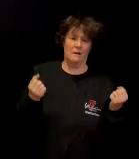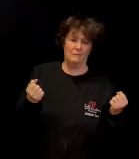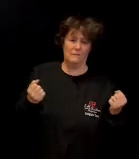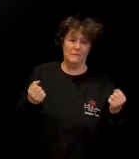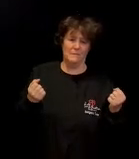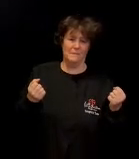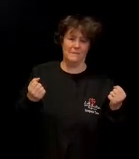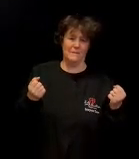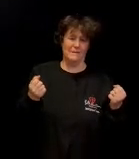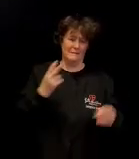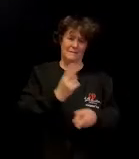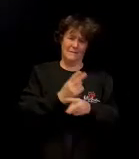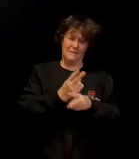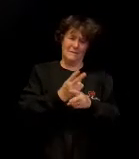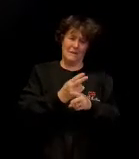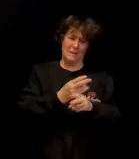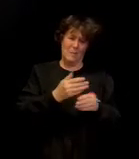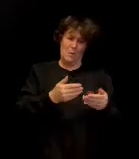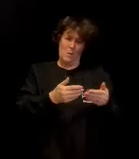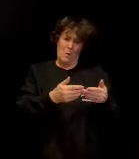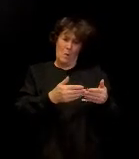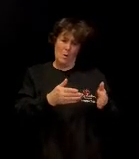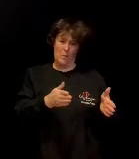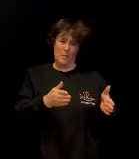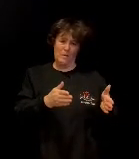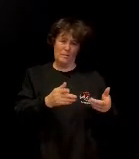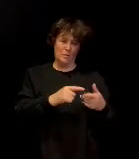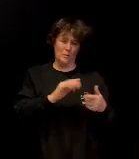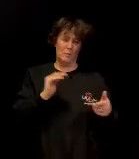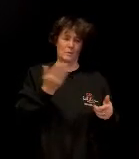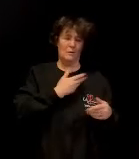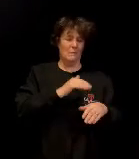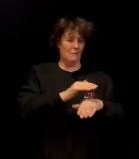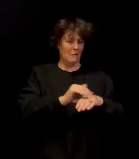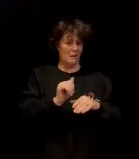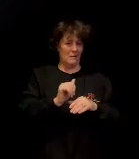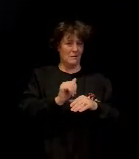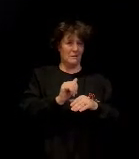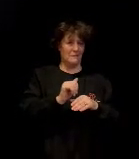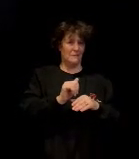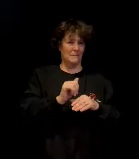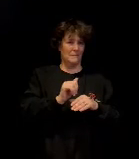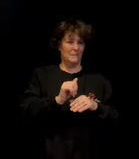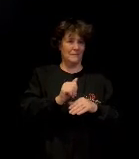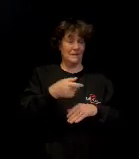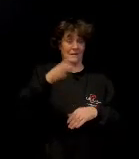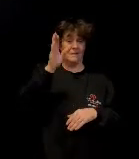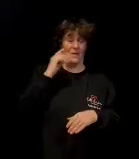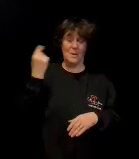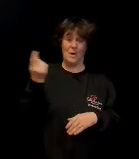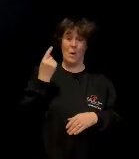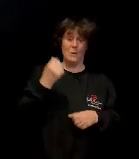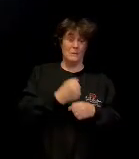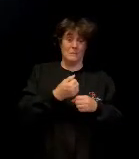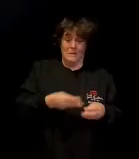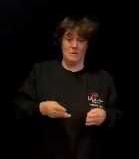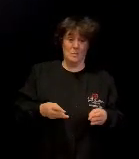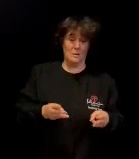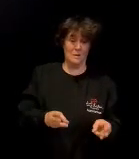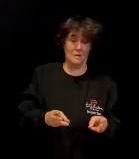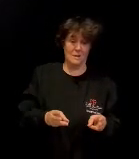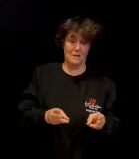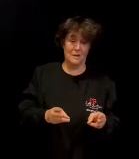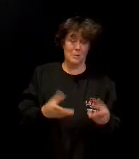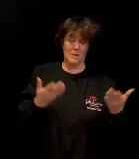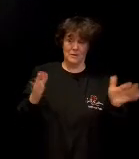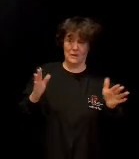Let's stay open. Open to our callings. Mm-hmm. Amen. I believe God always gives us a way out. And when he's finished